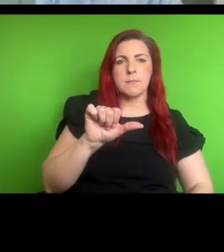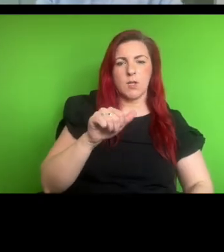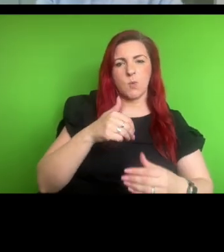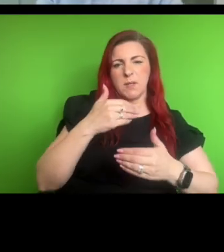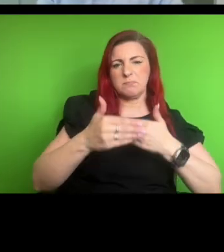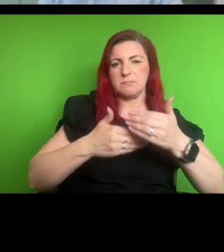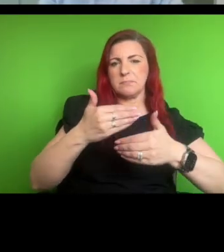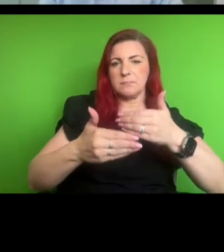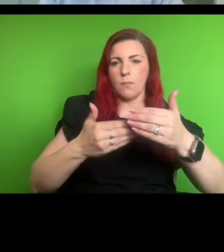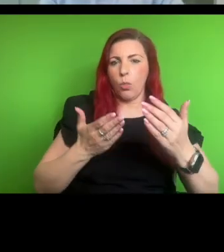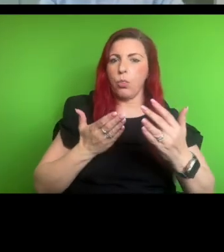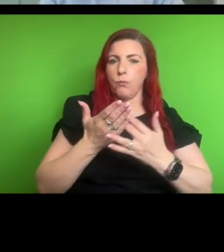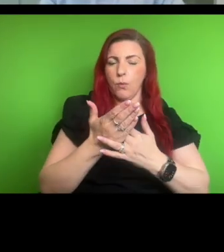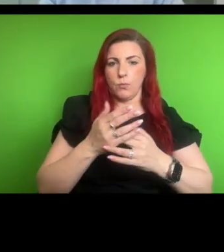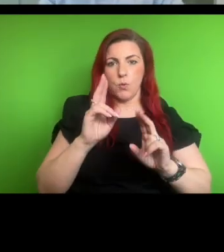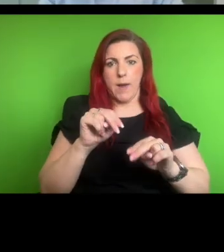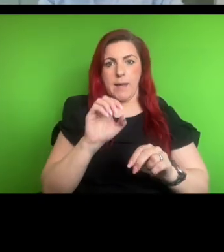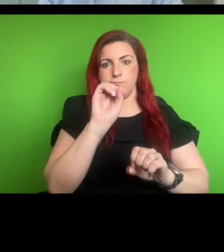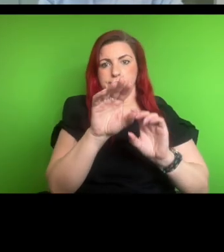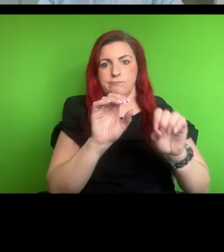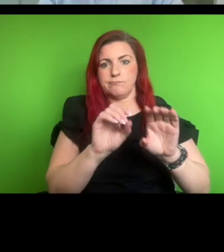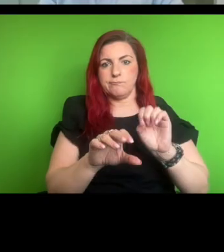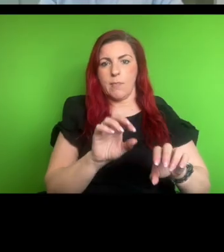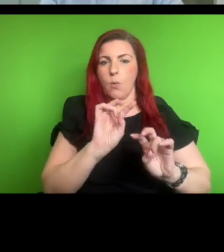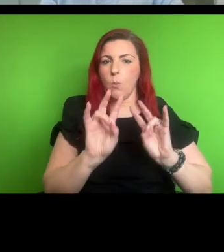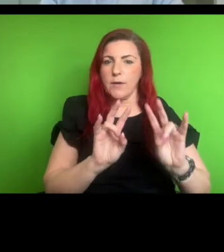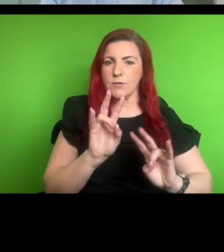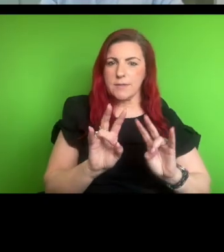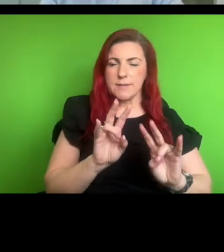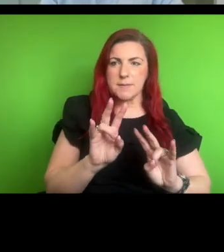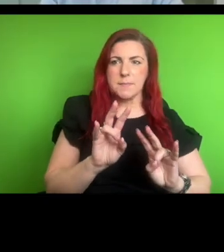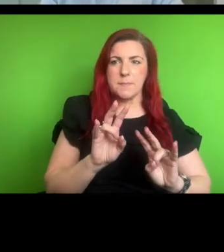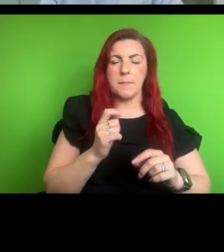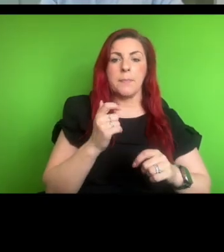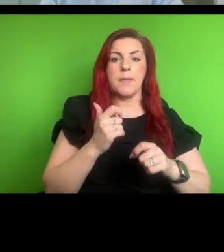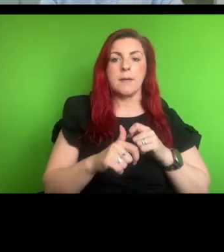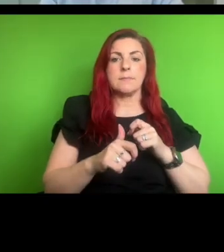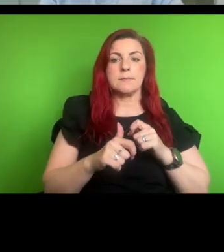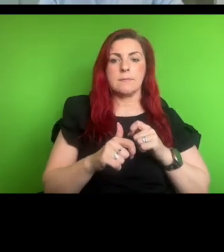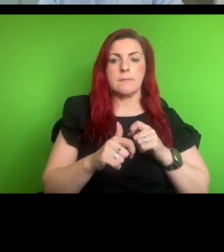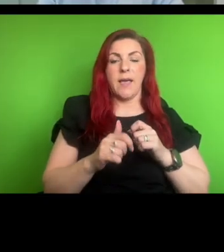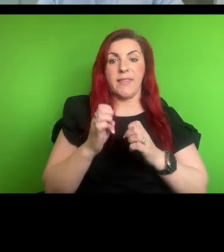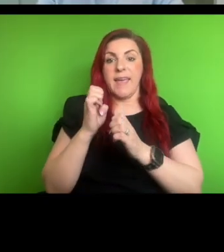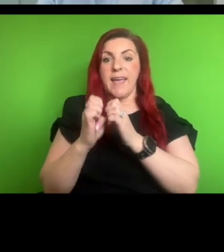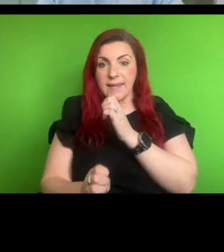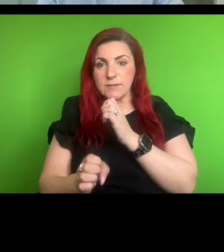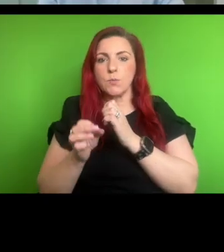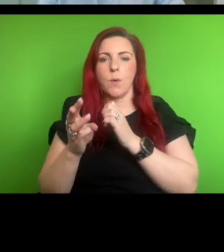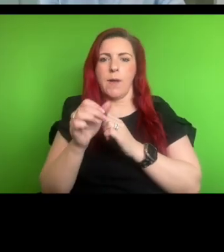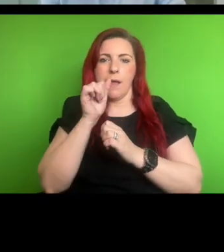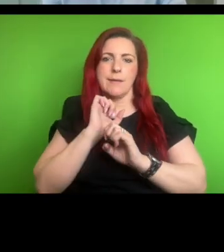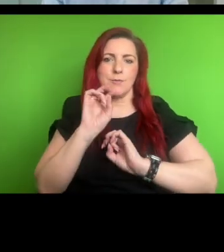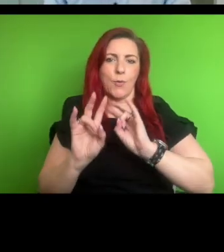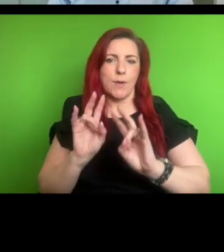can submit your questions, and we'll deal with them at the end of the webinar. At this point, I'd